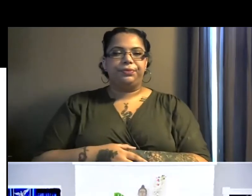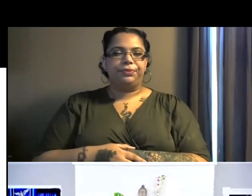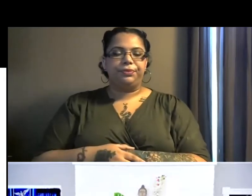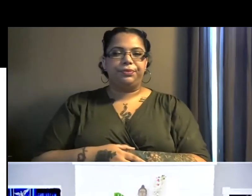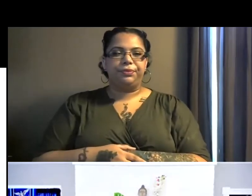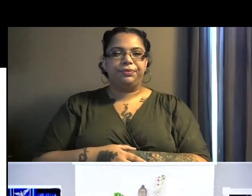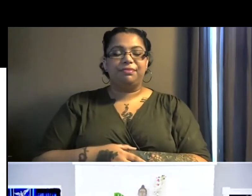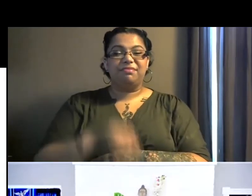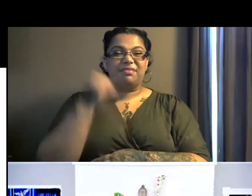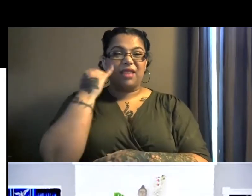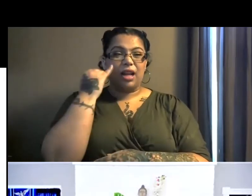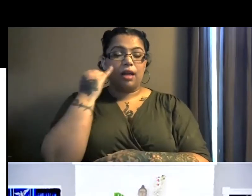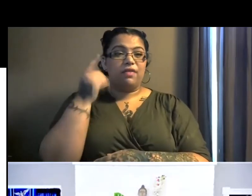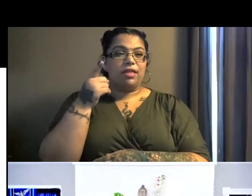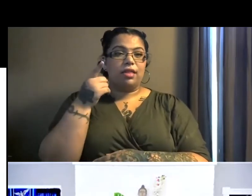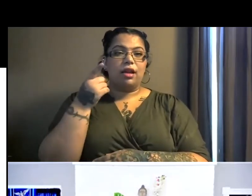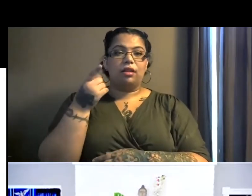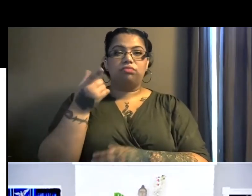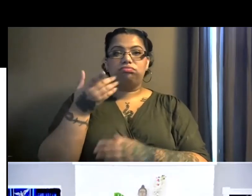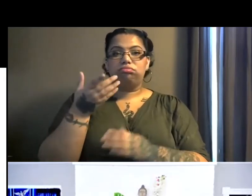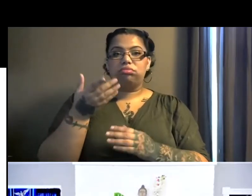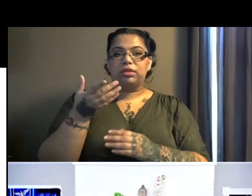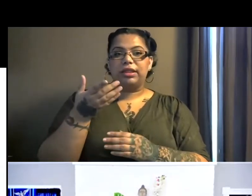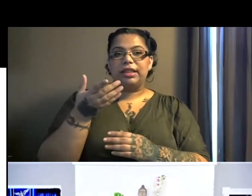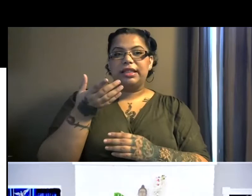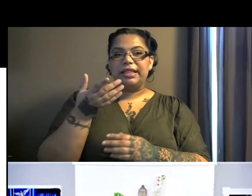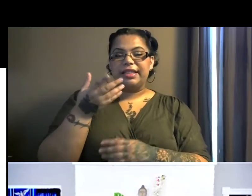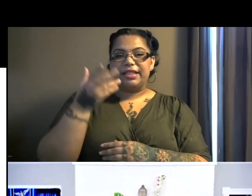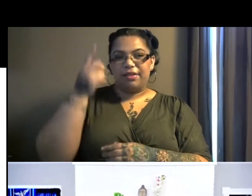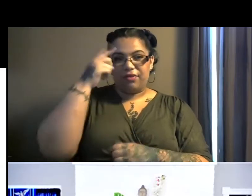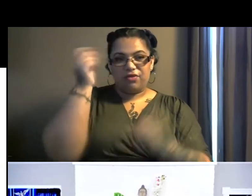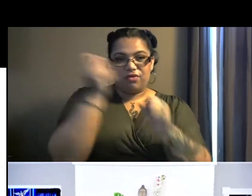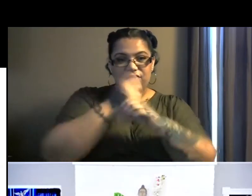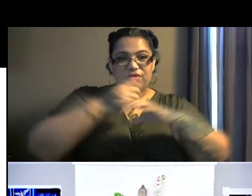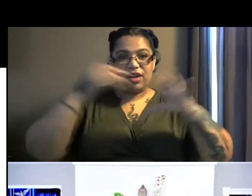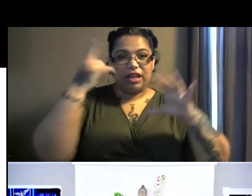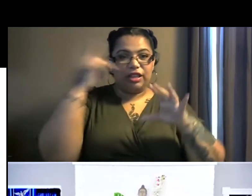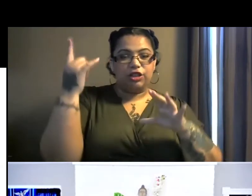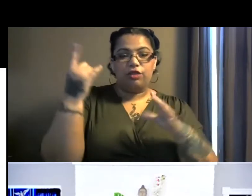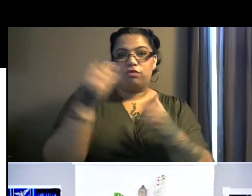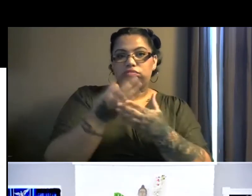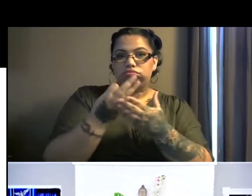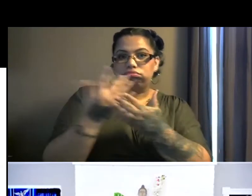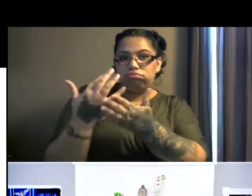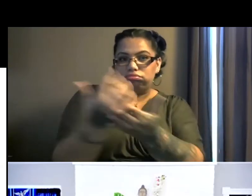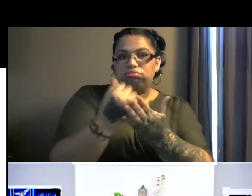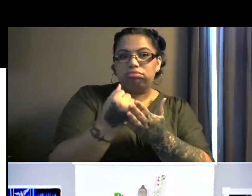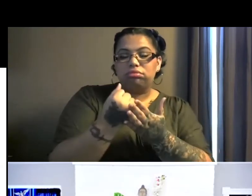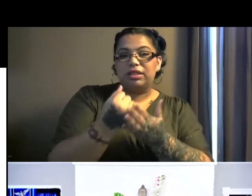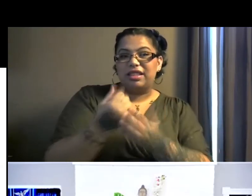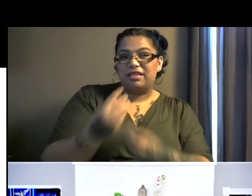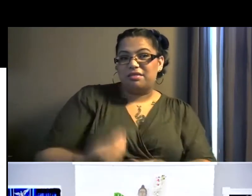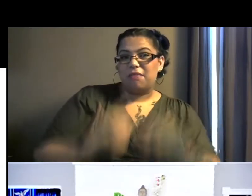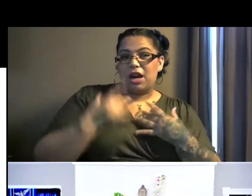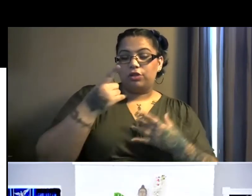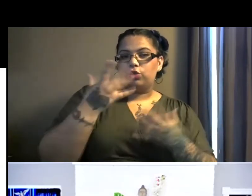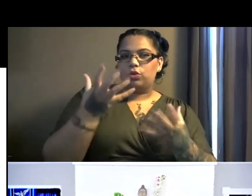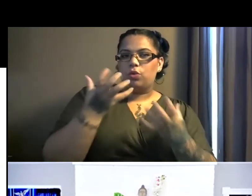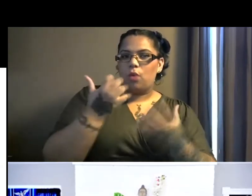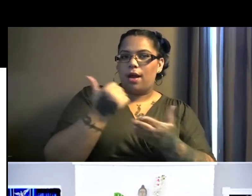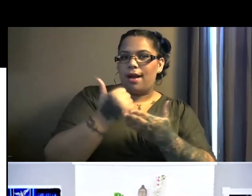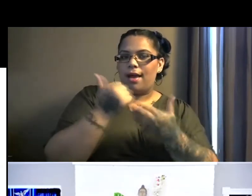If this fundraising vision inspires you and you are interested in serving on the